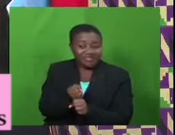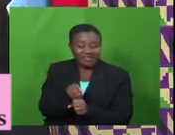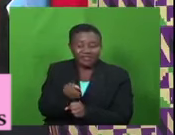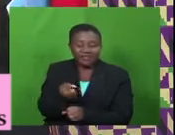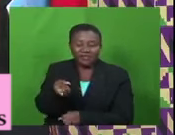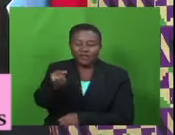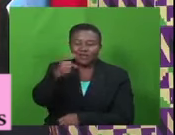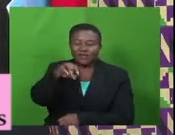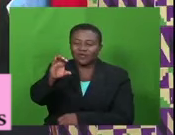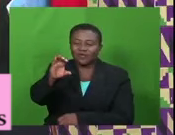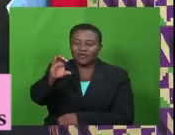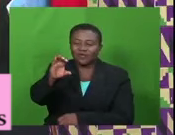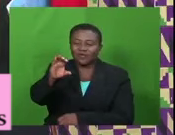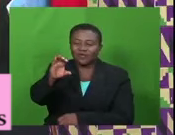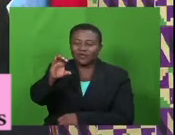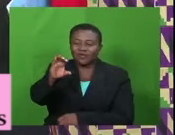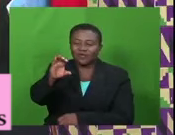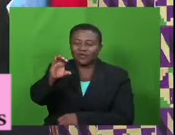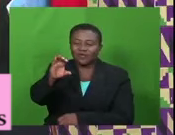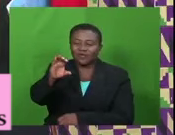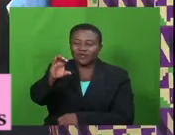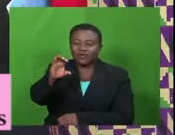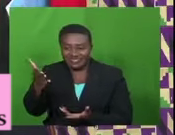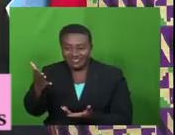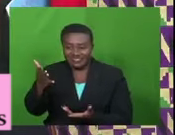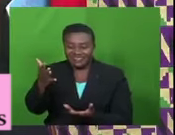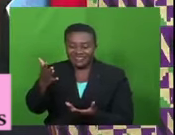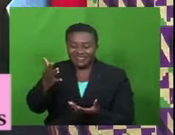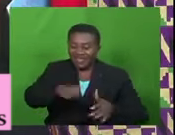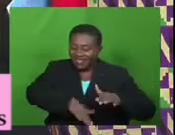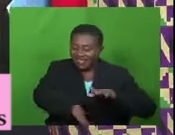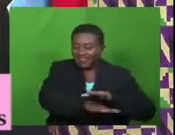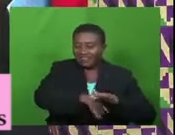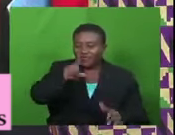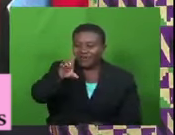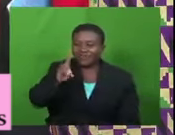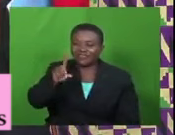106 companies are in operation under 1D, 1F.